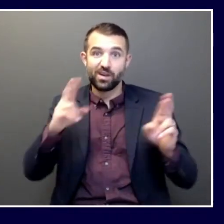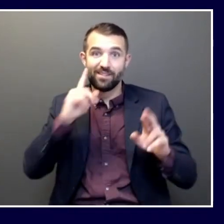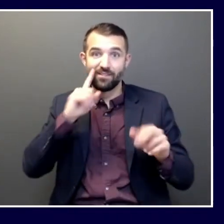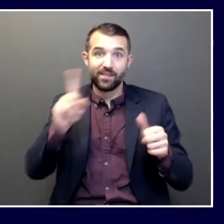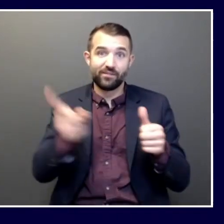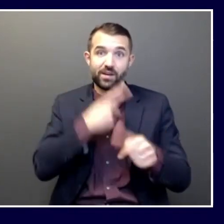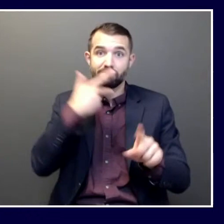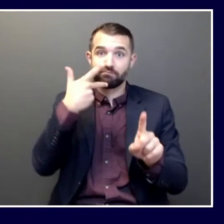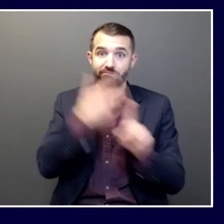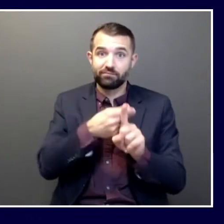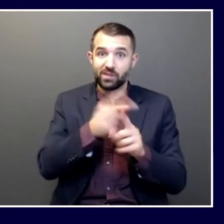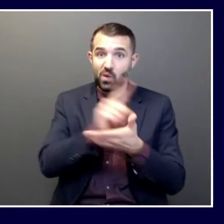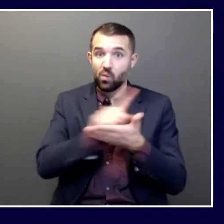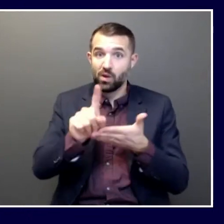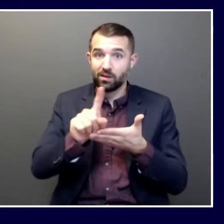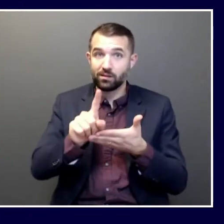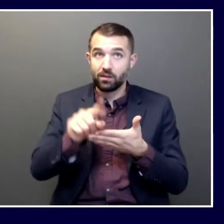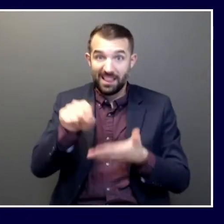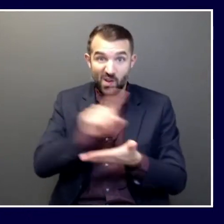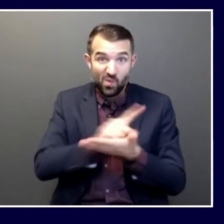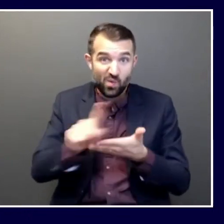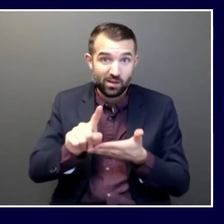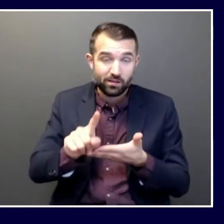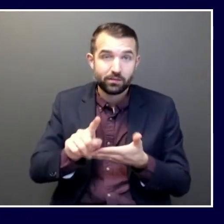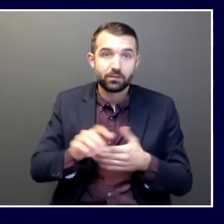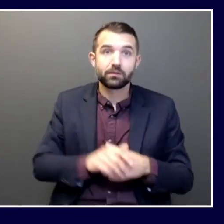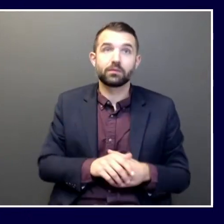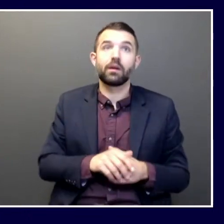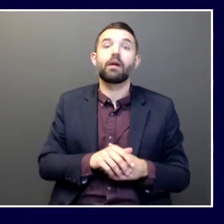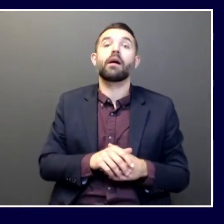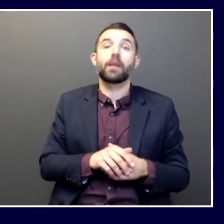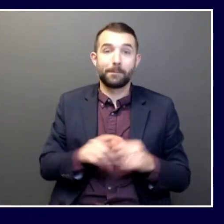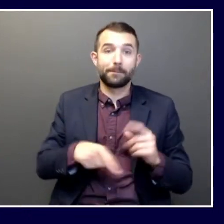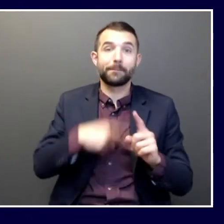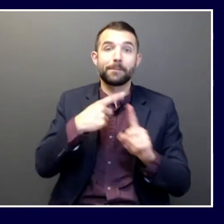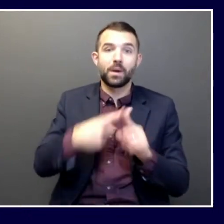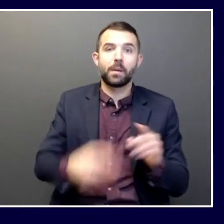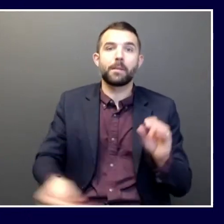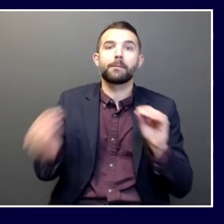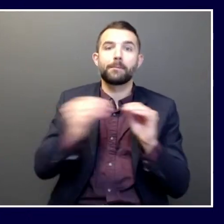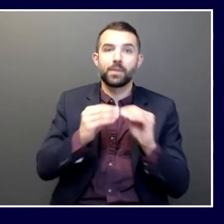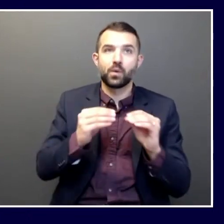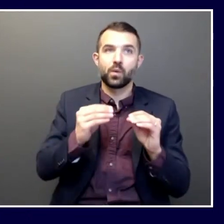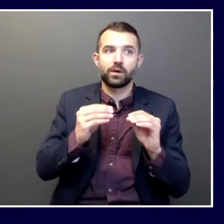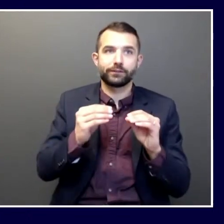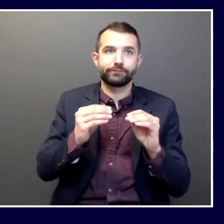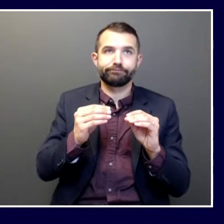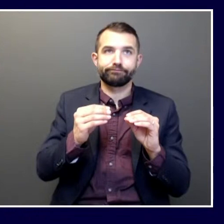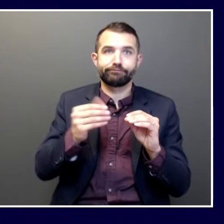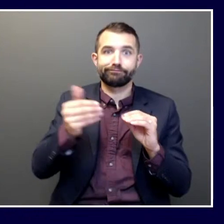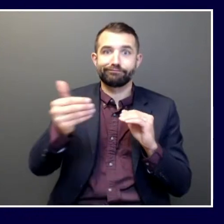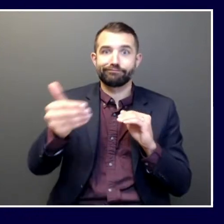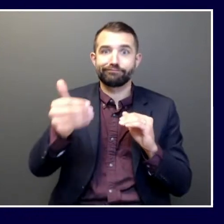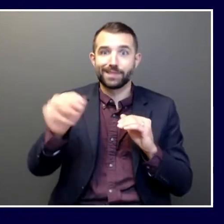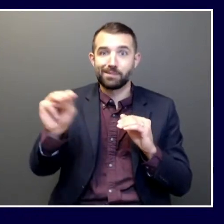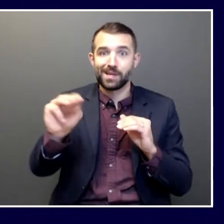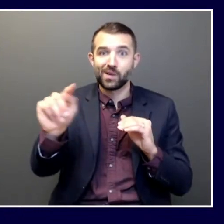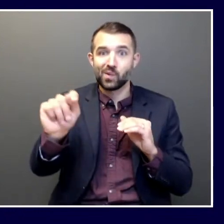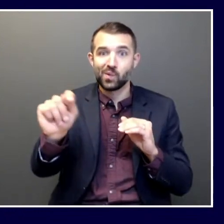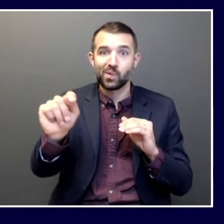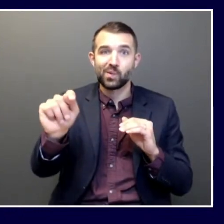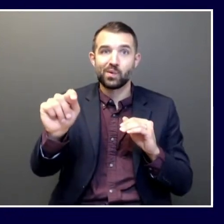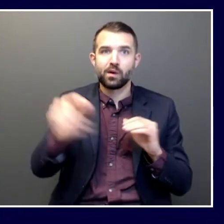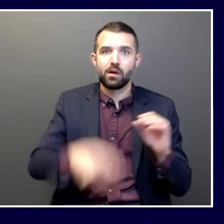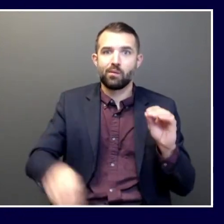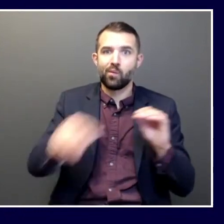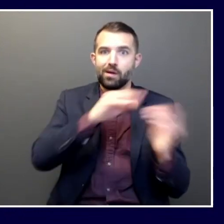this week, with additional doses being made available just starting in a couple days from now on Monday and Tuesday for ordering. Maine will